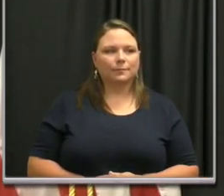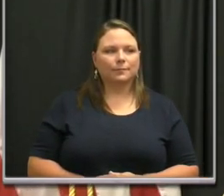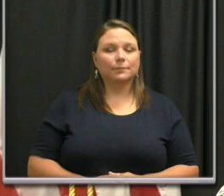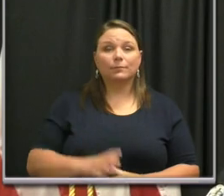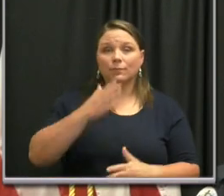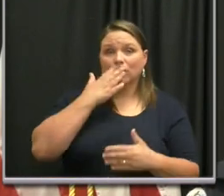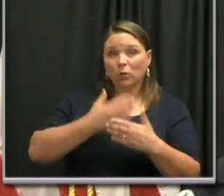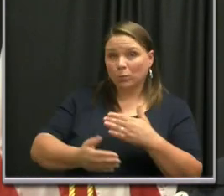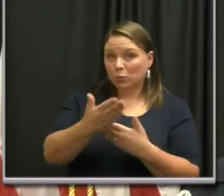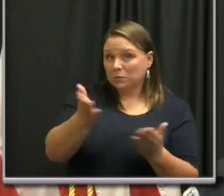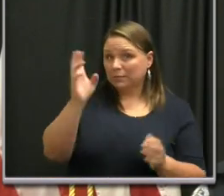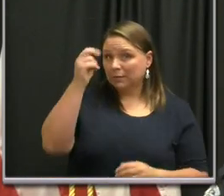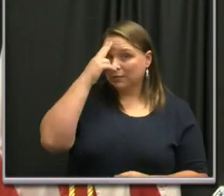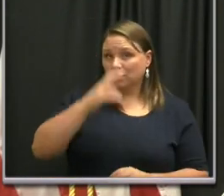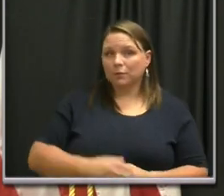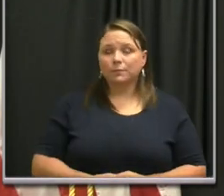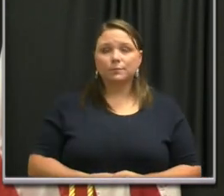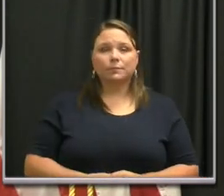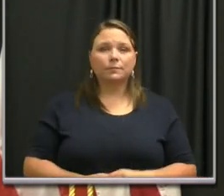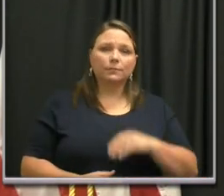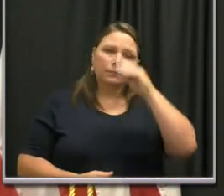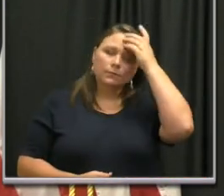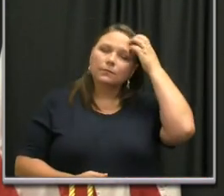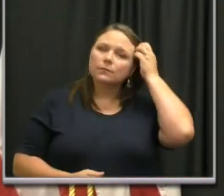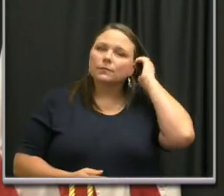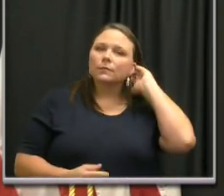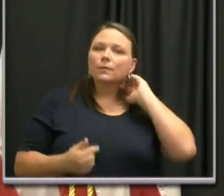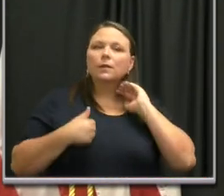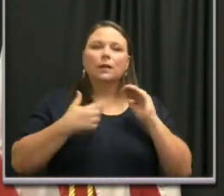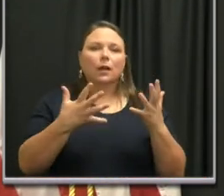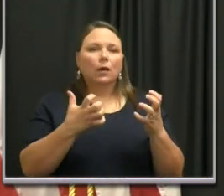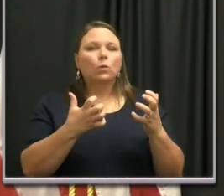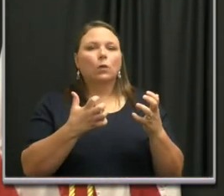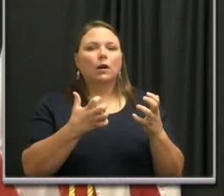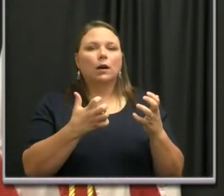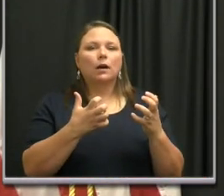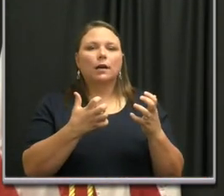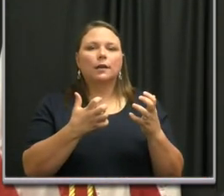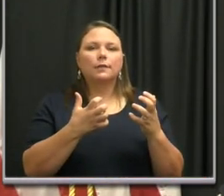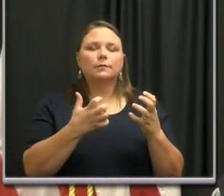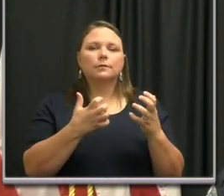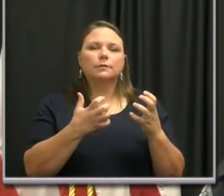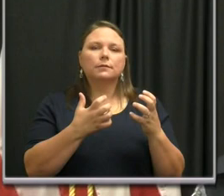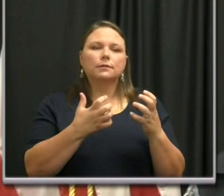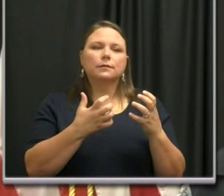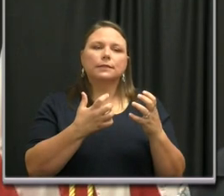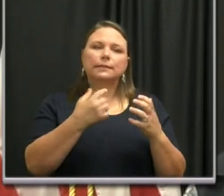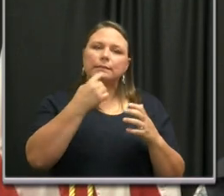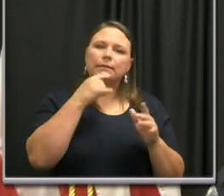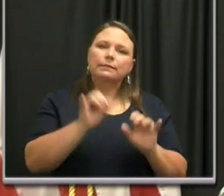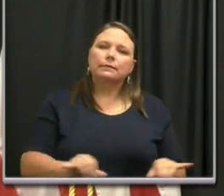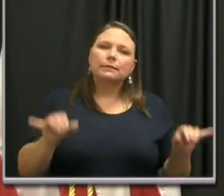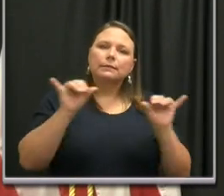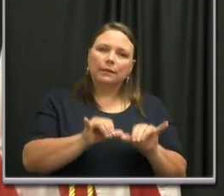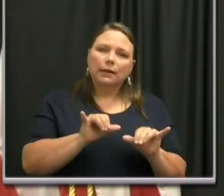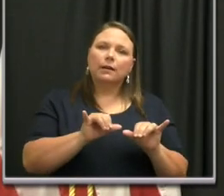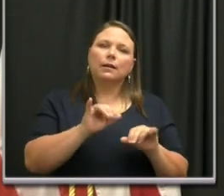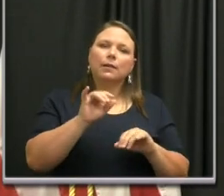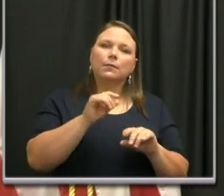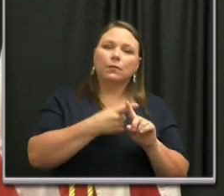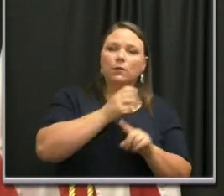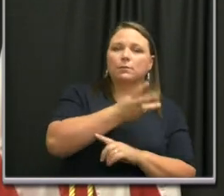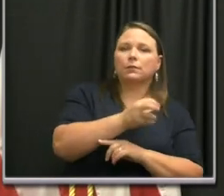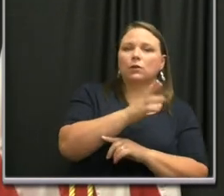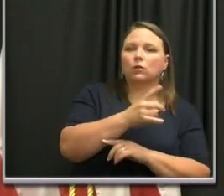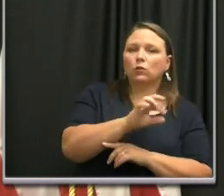Good morning, Nashville. Let me echo the remarks of Mayor Cooper concerning the policies of the Metropolitan Police Department,